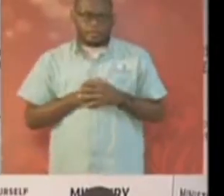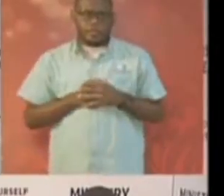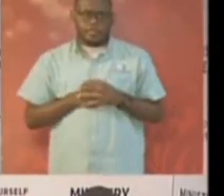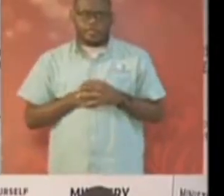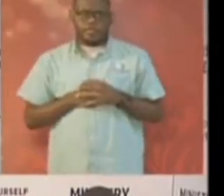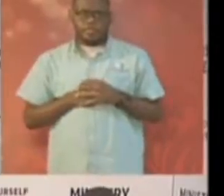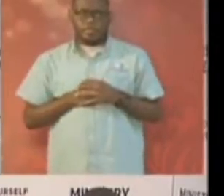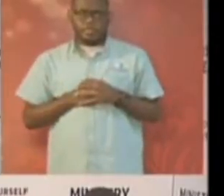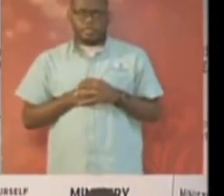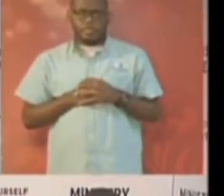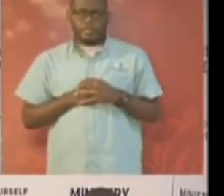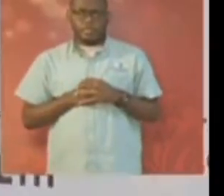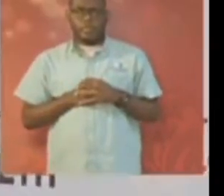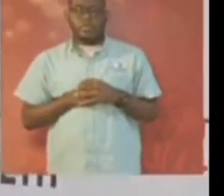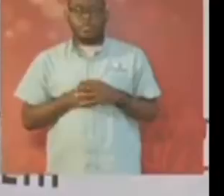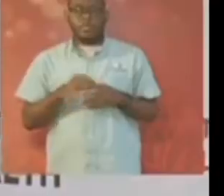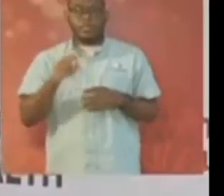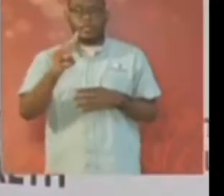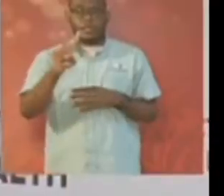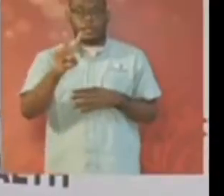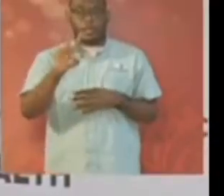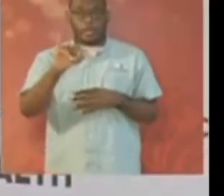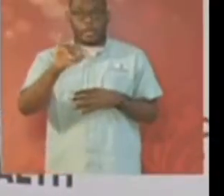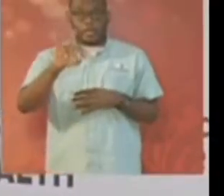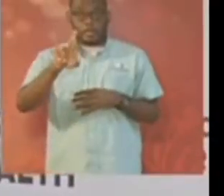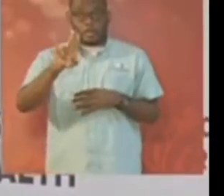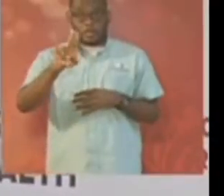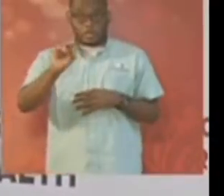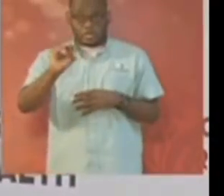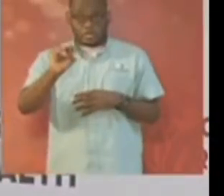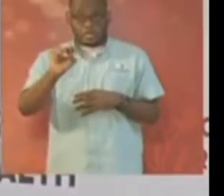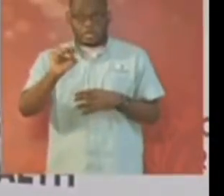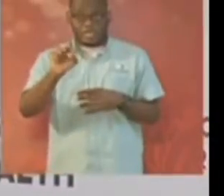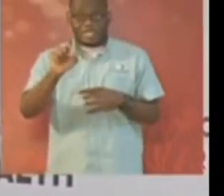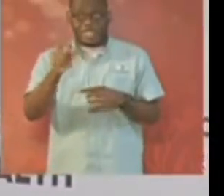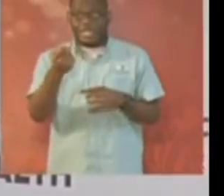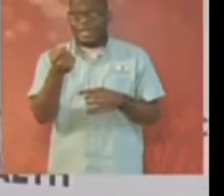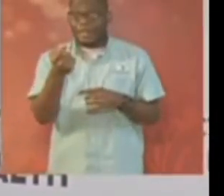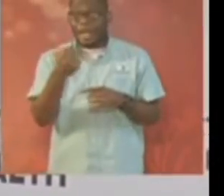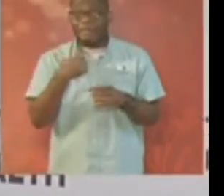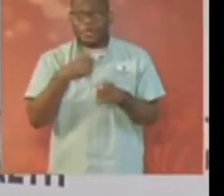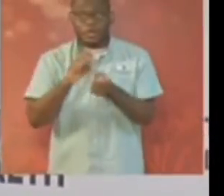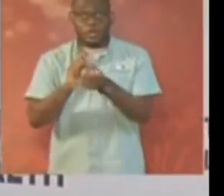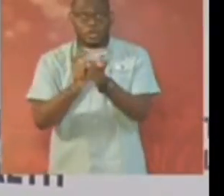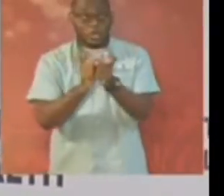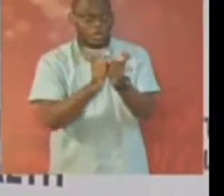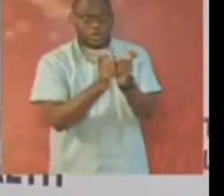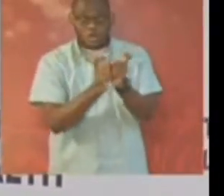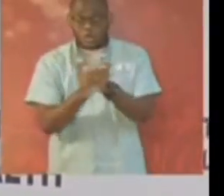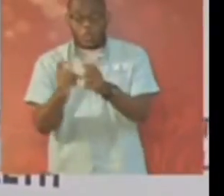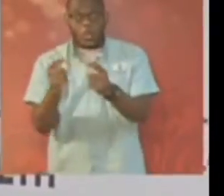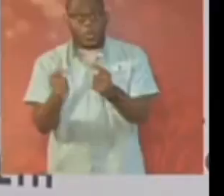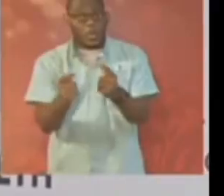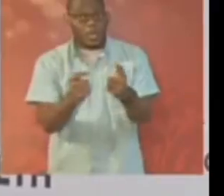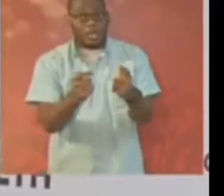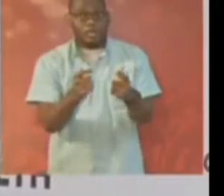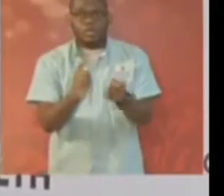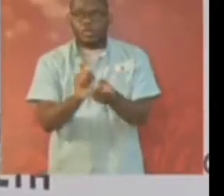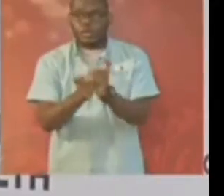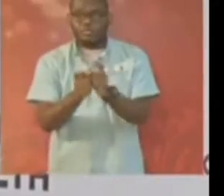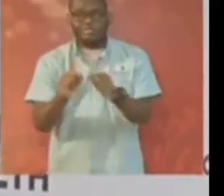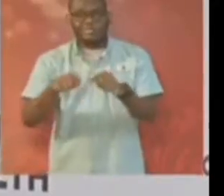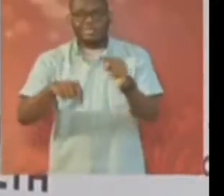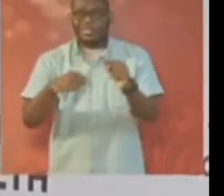cases, viruses are rapidly mutating pathogens. They can change, and we cannot predict